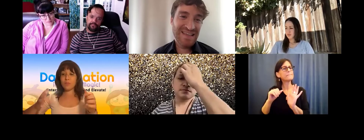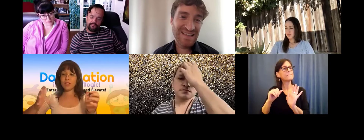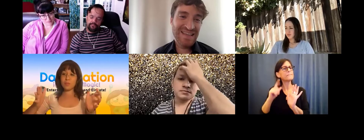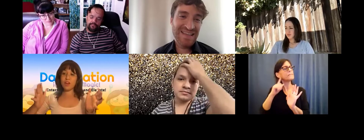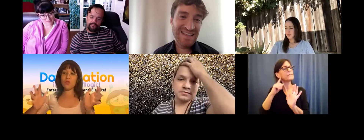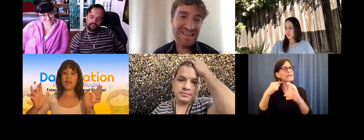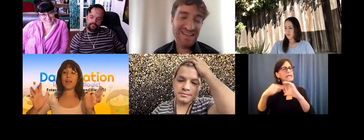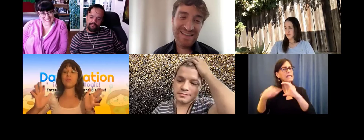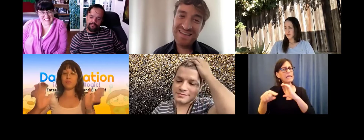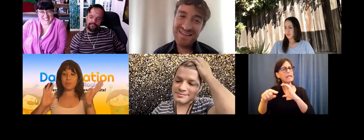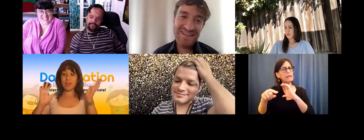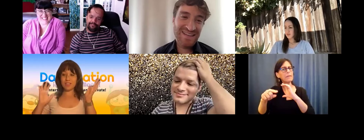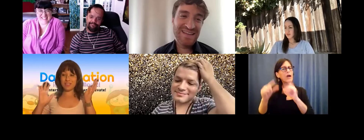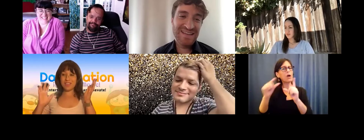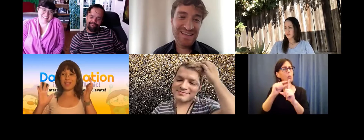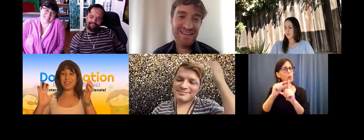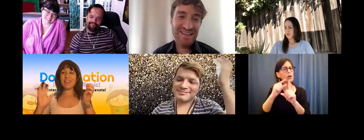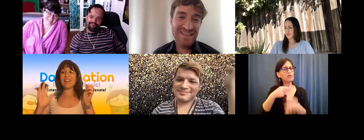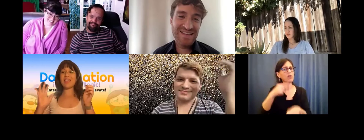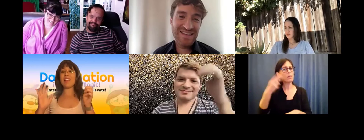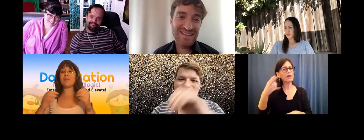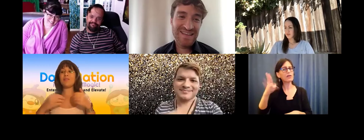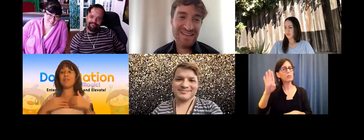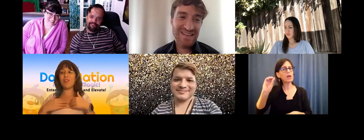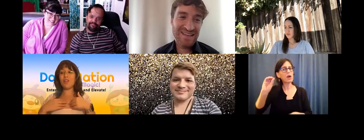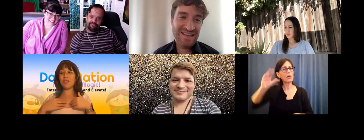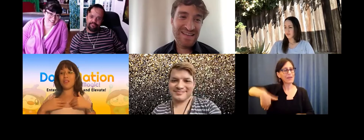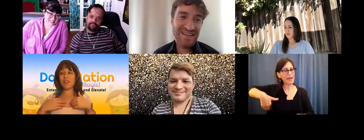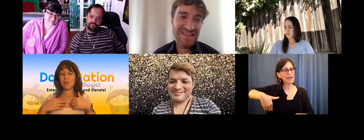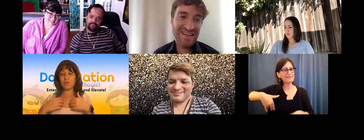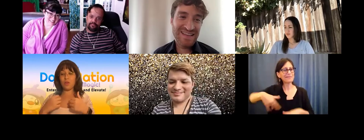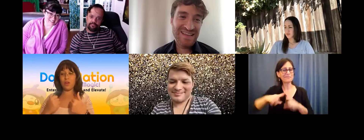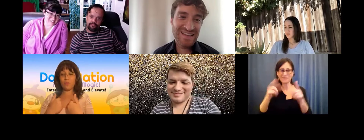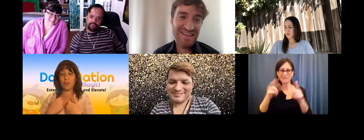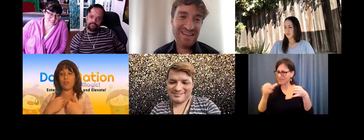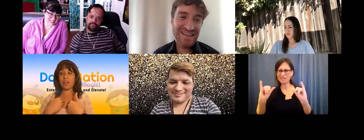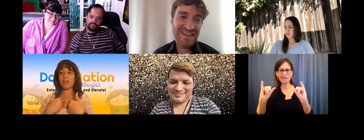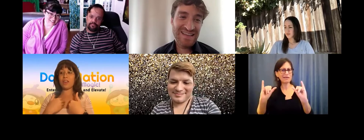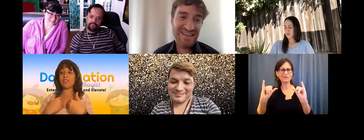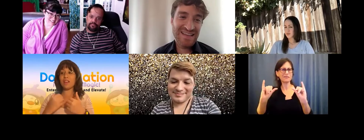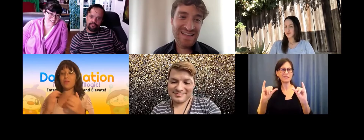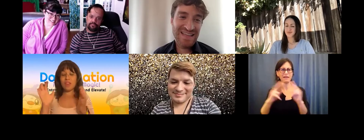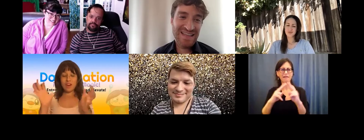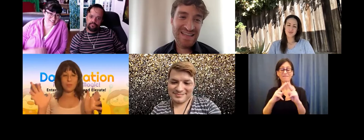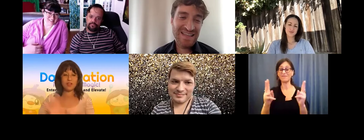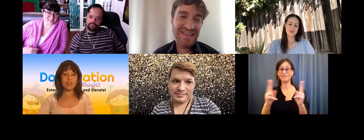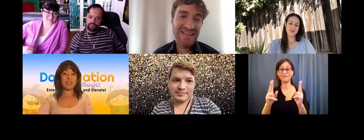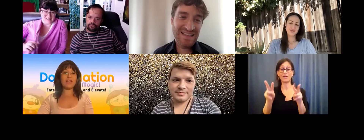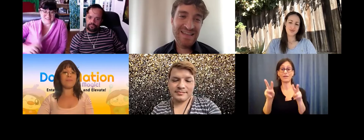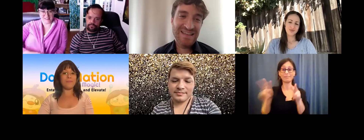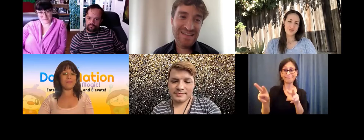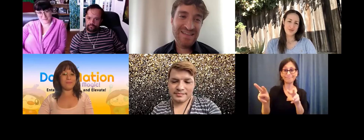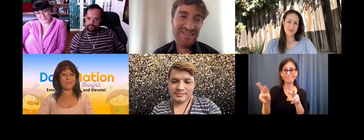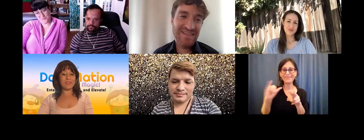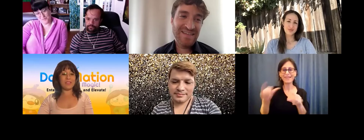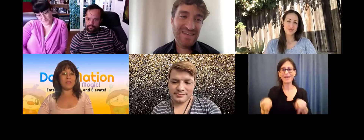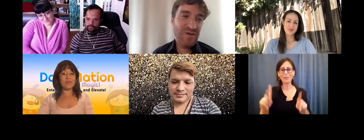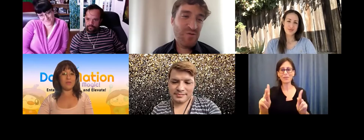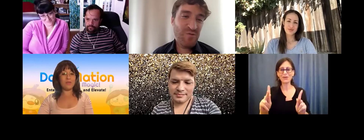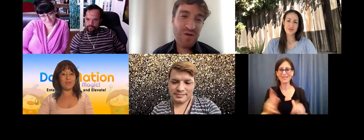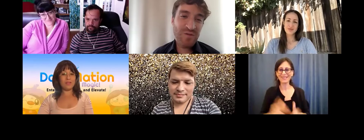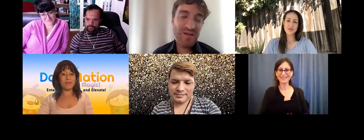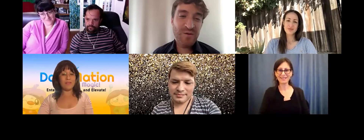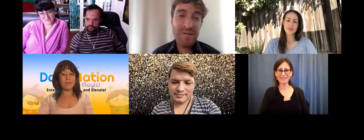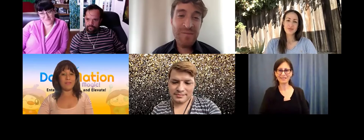a single word or an email from HBO yet, but then again, I'm still very excited for that